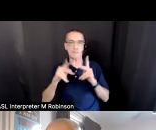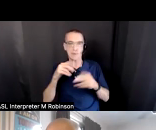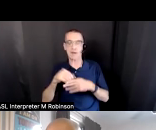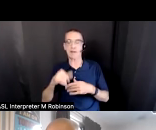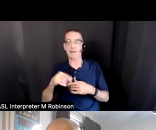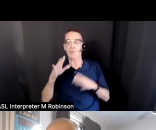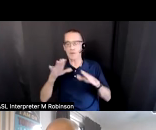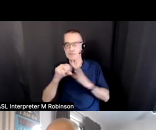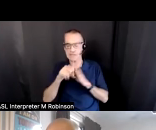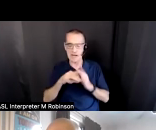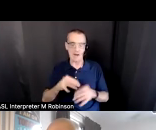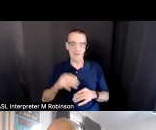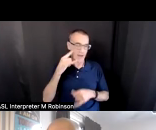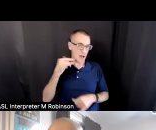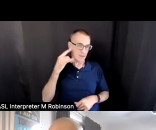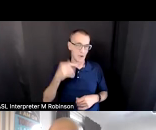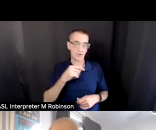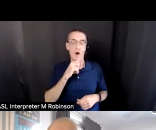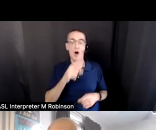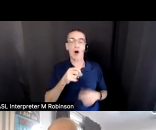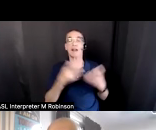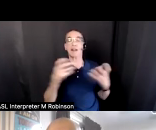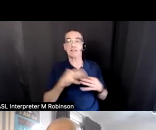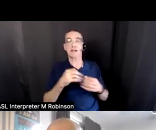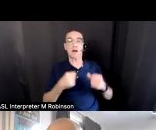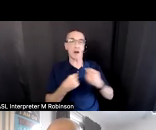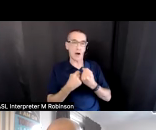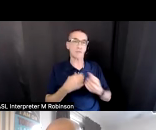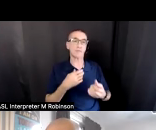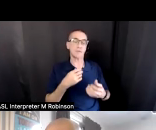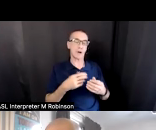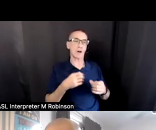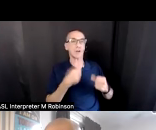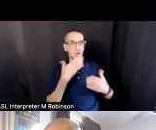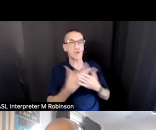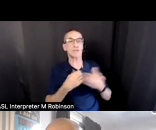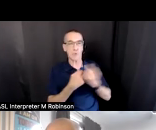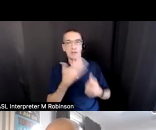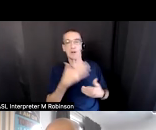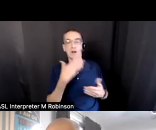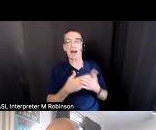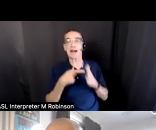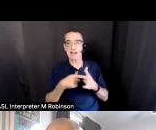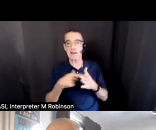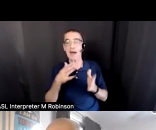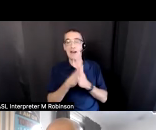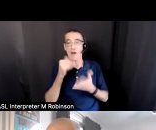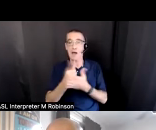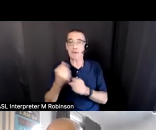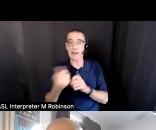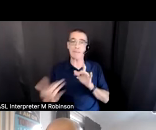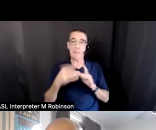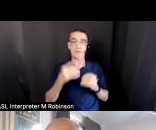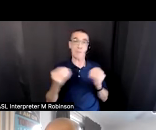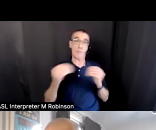state of California. And so there are lots of concrete supports there. It was a good example of my asking for help and getting back even more than I